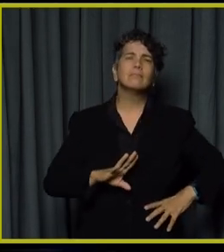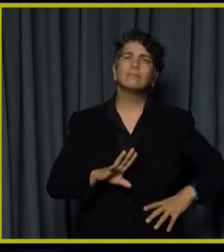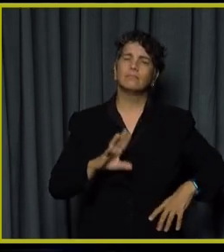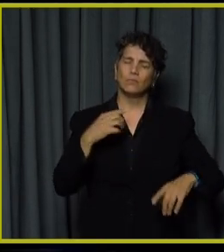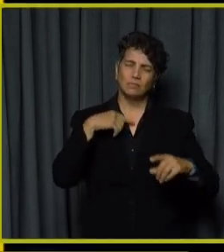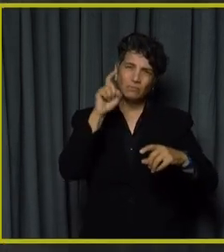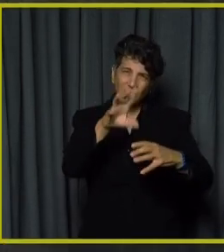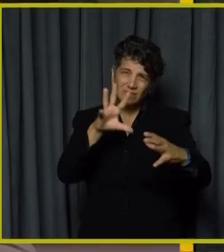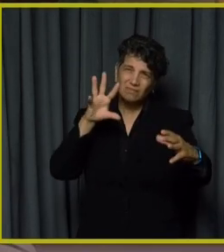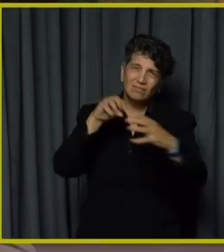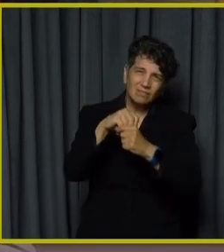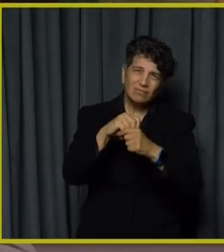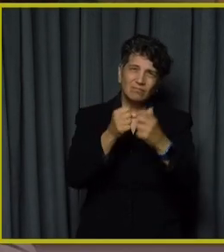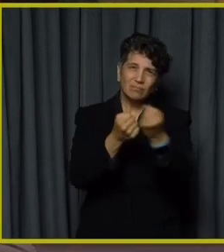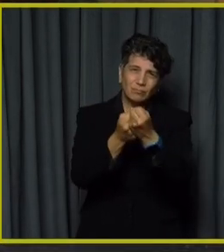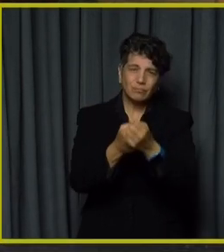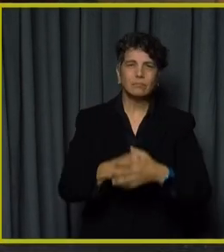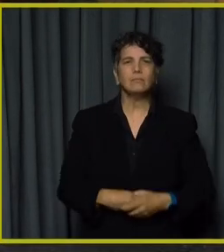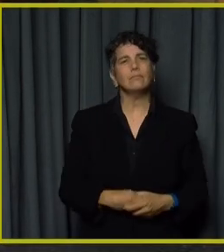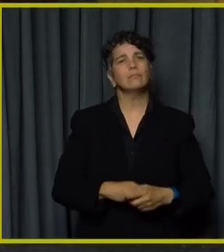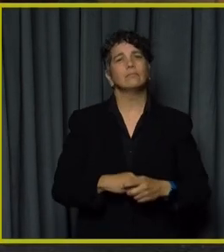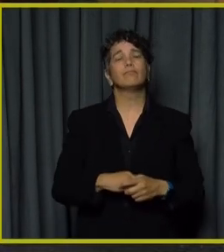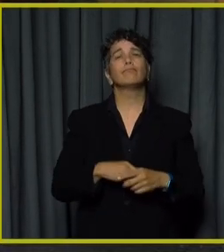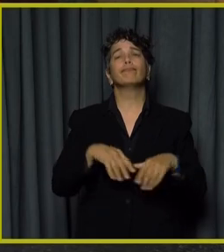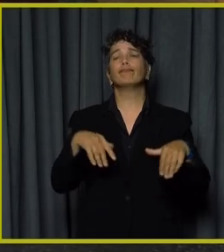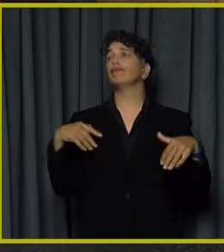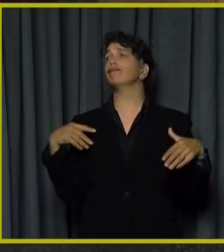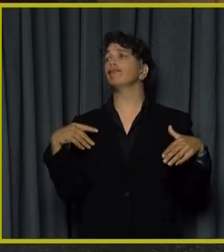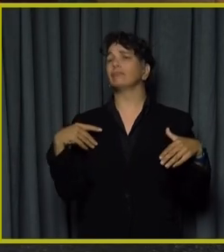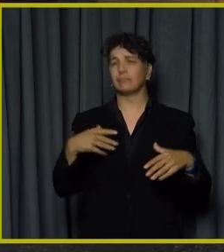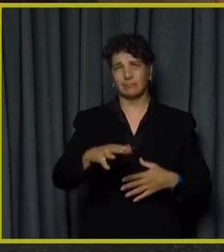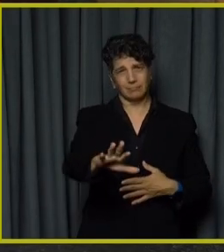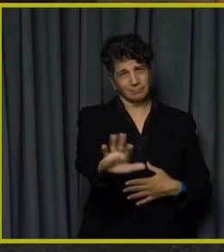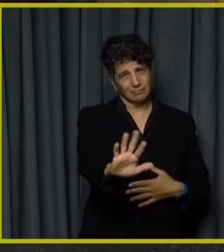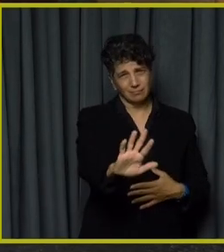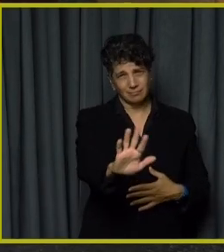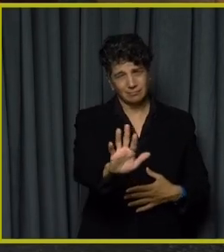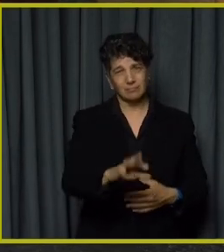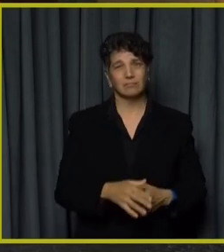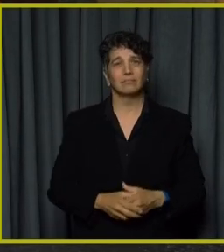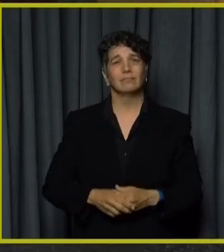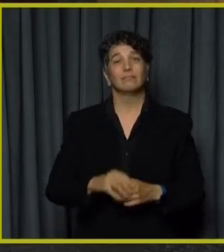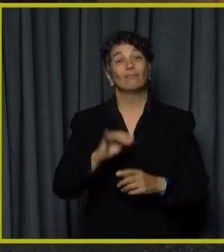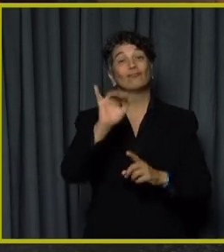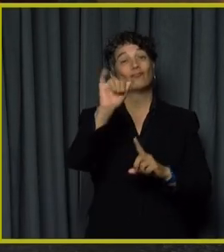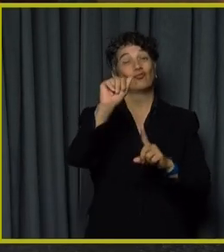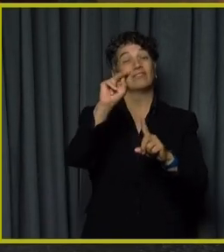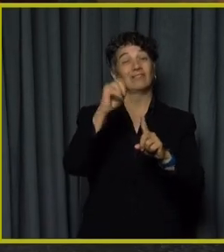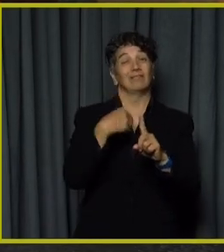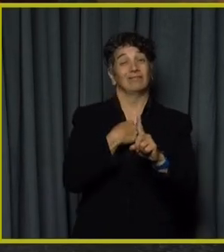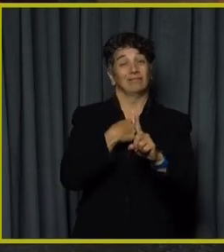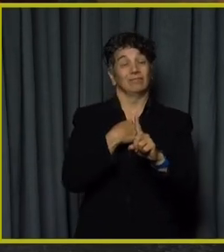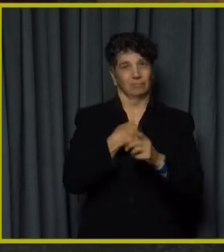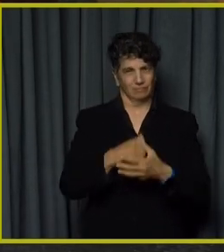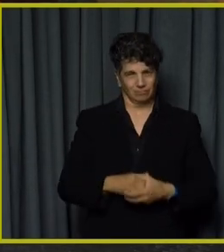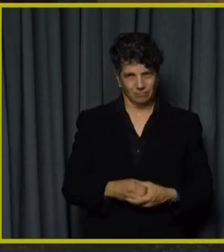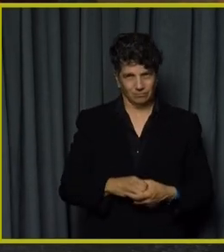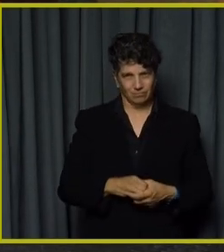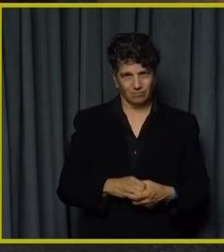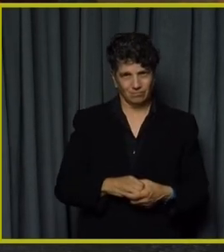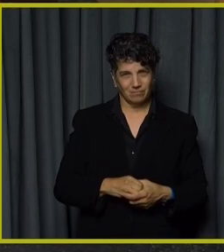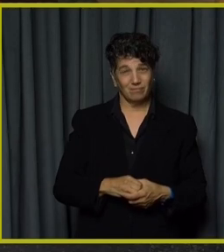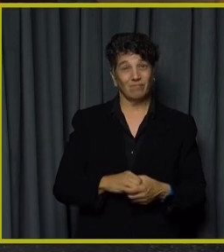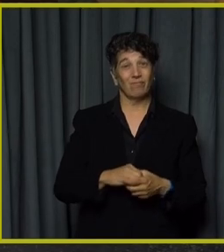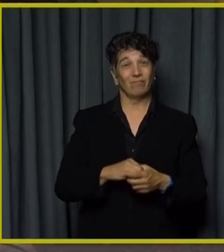back. Hi, I'm Jane Fonda. Climate crises cause massive human